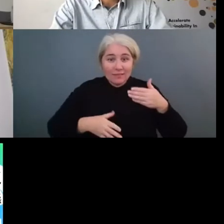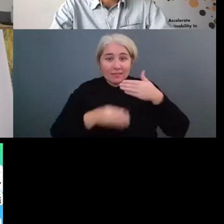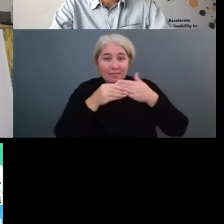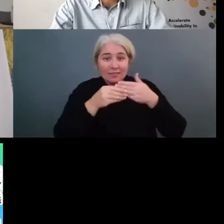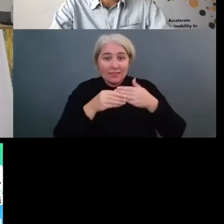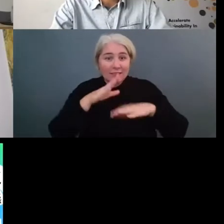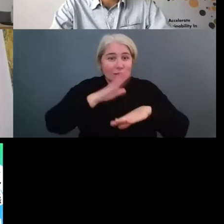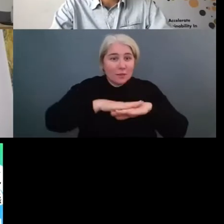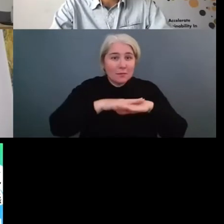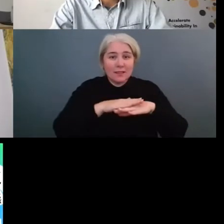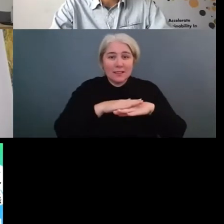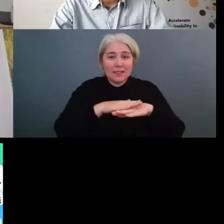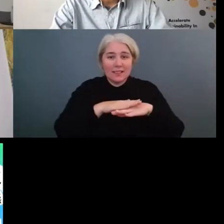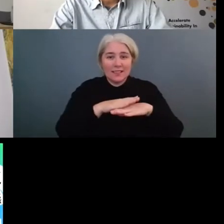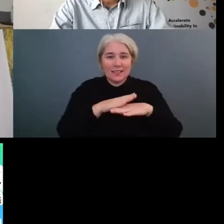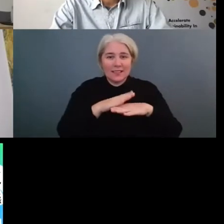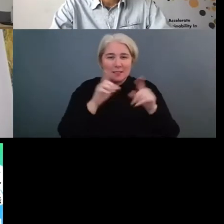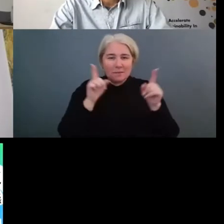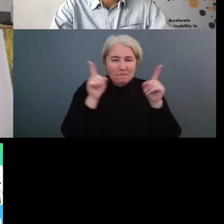just a final word.